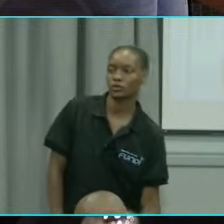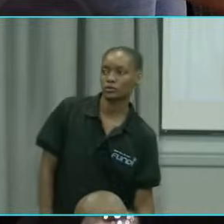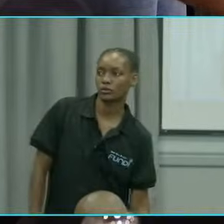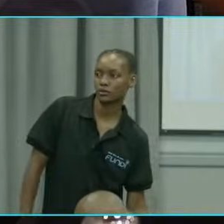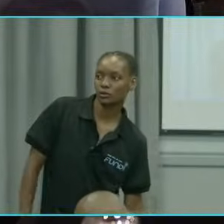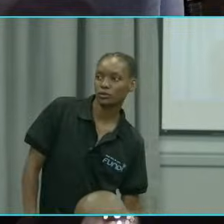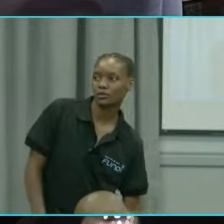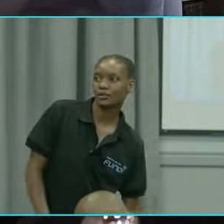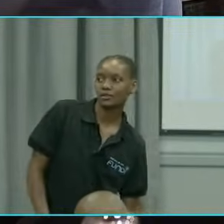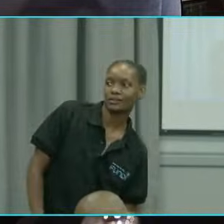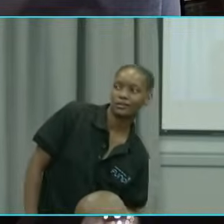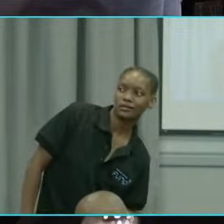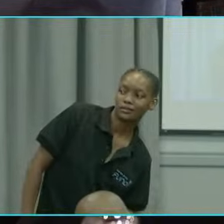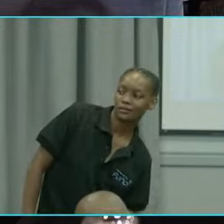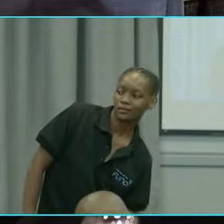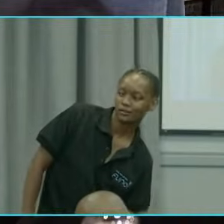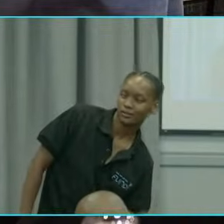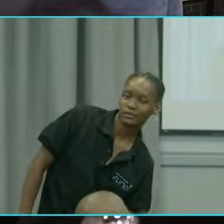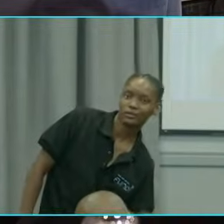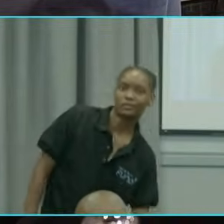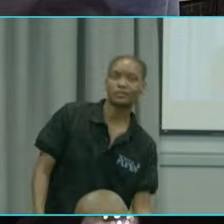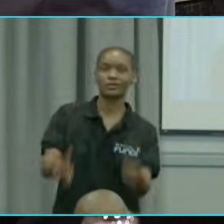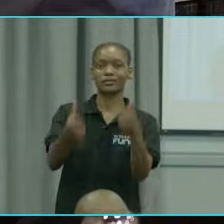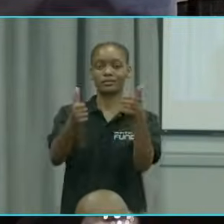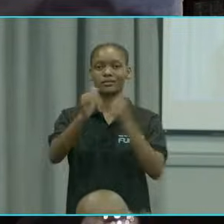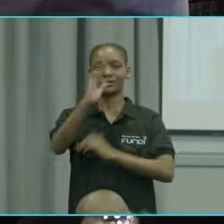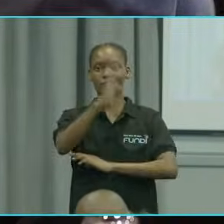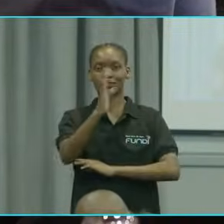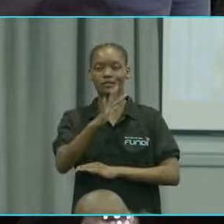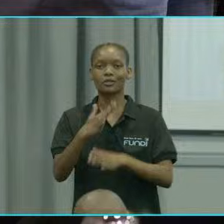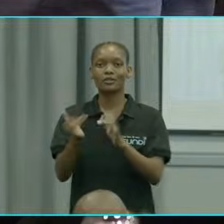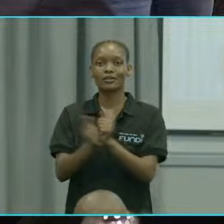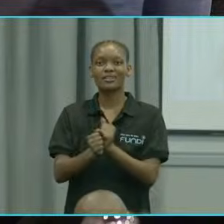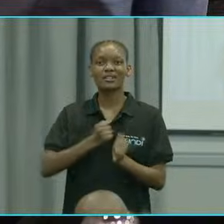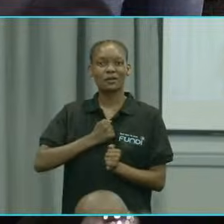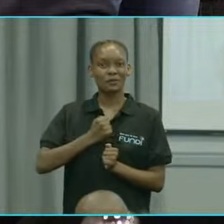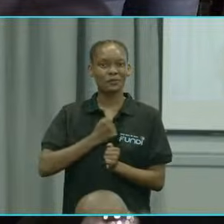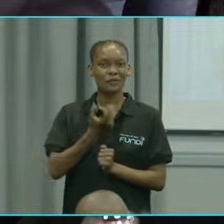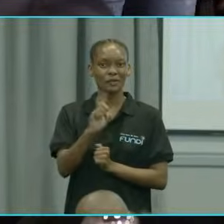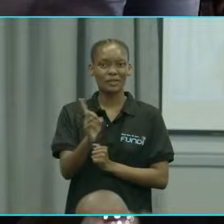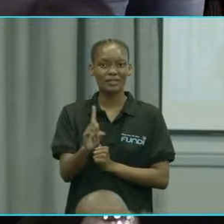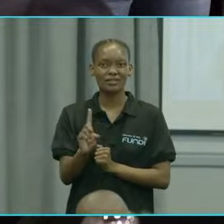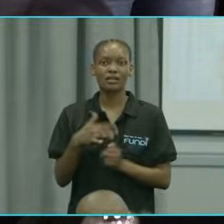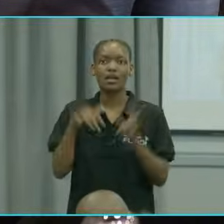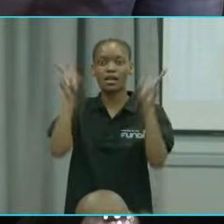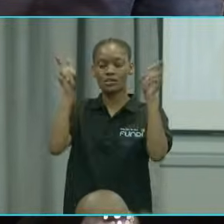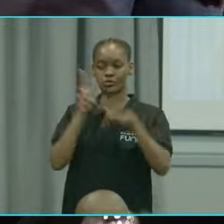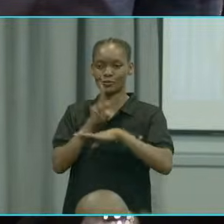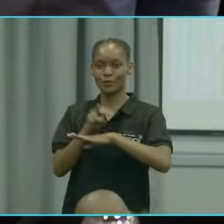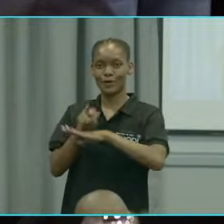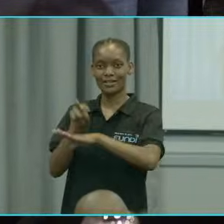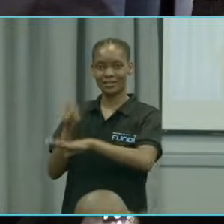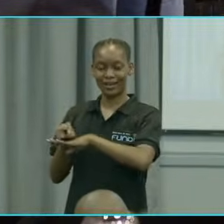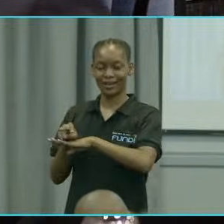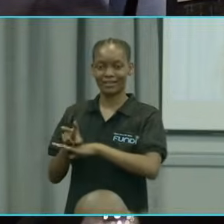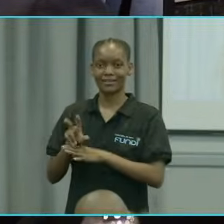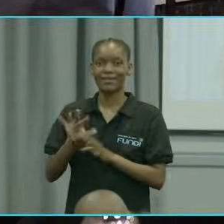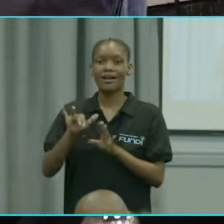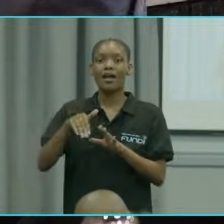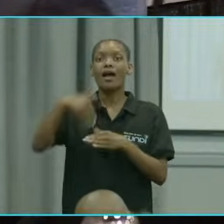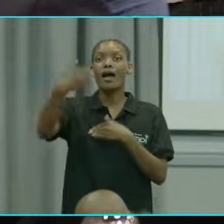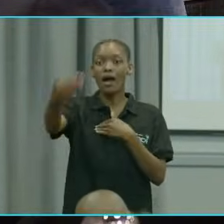Okay, good afternoon, colleagues. Mine is based on the issue of monitoring after allocation has been